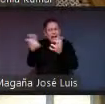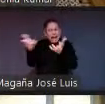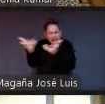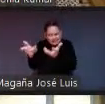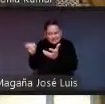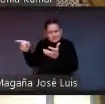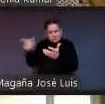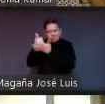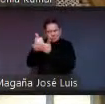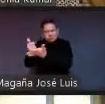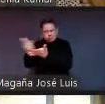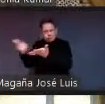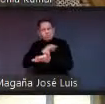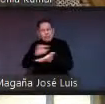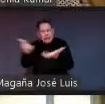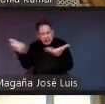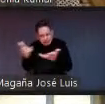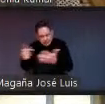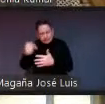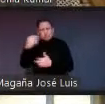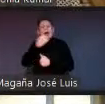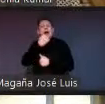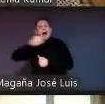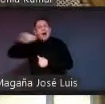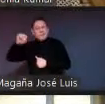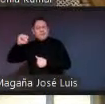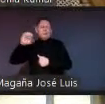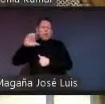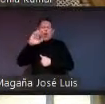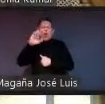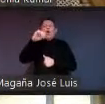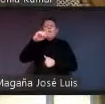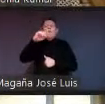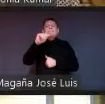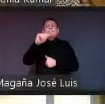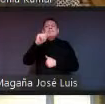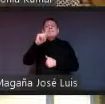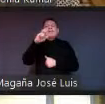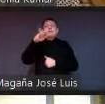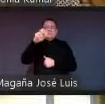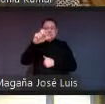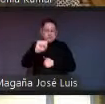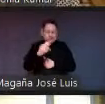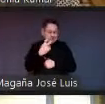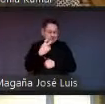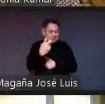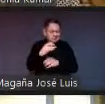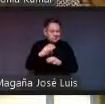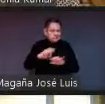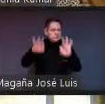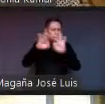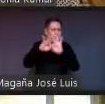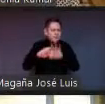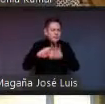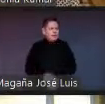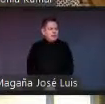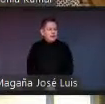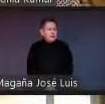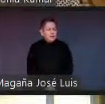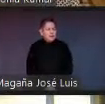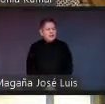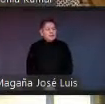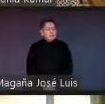within training, which is often how traditional medical curriculum were designed. And to do this, we need to really promote